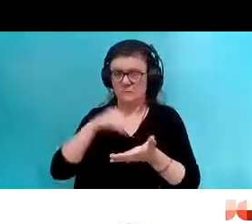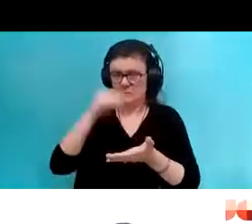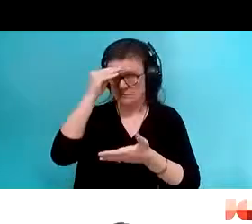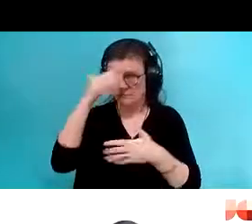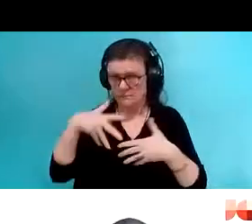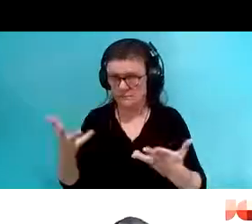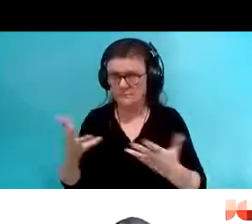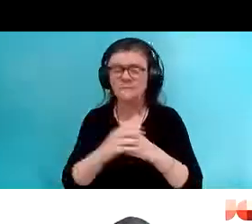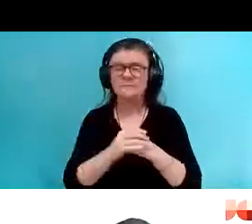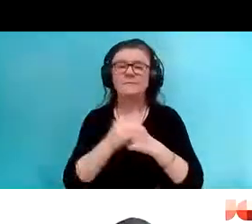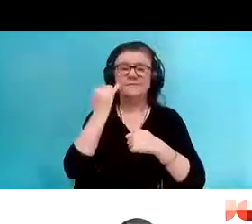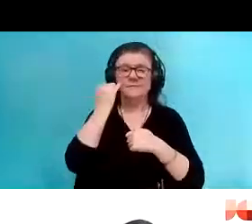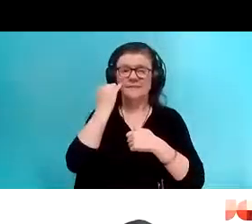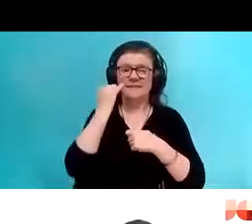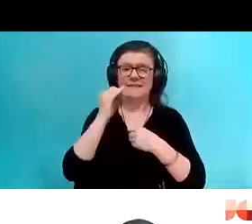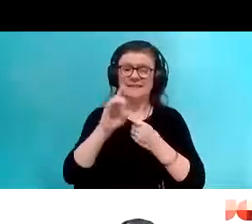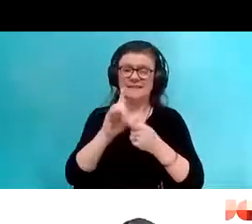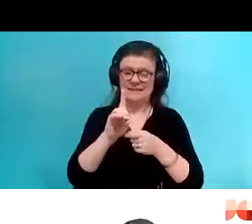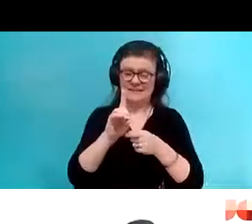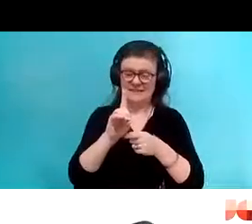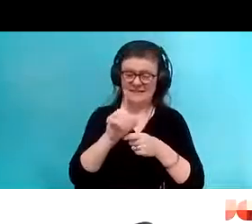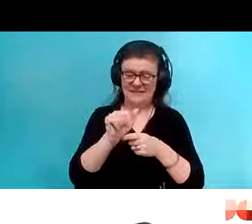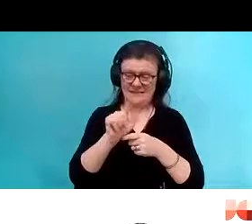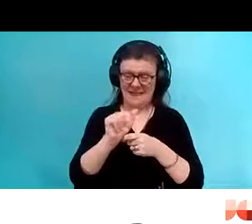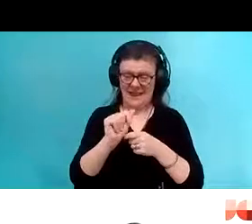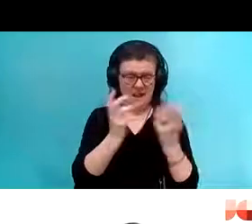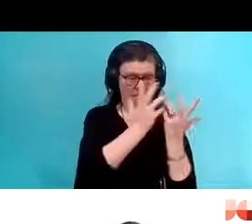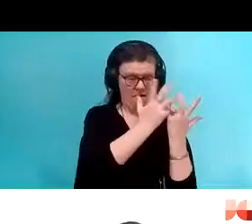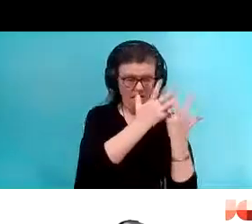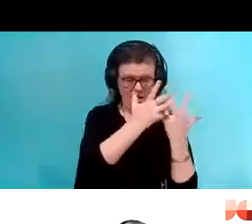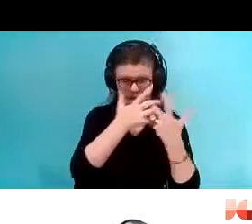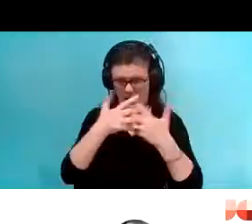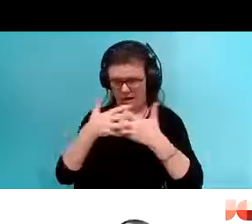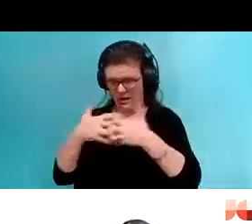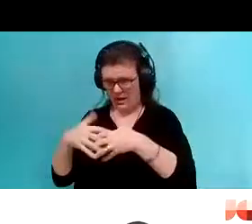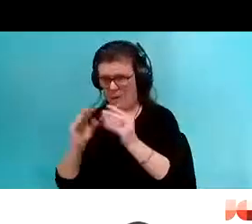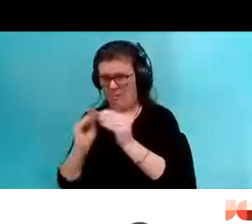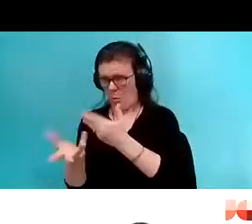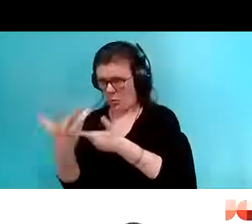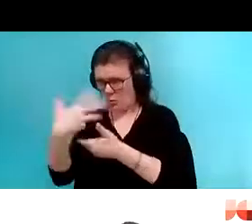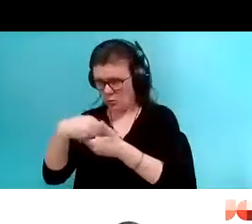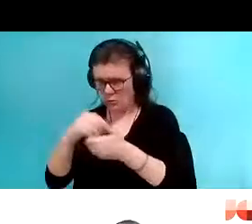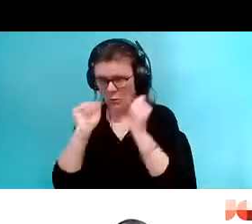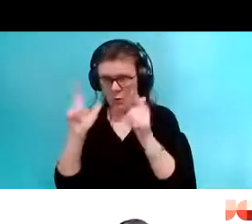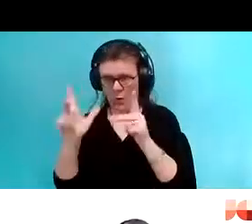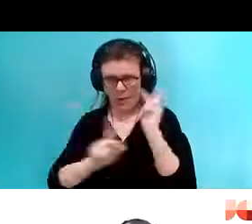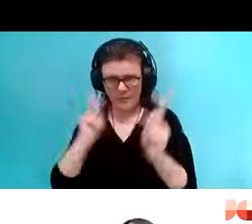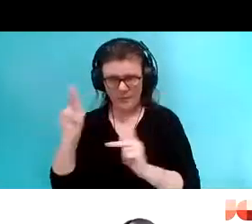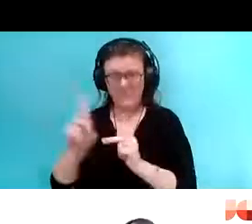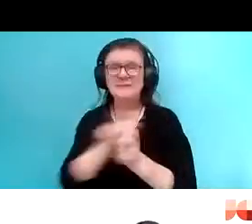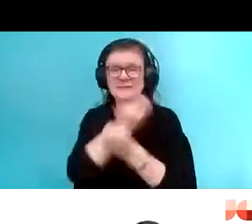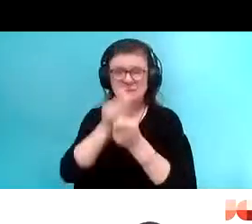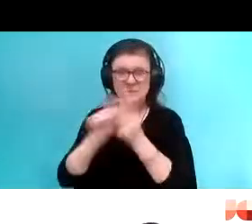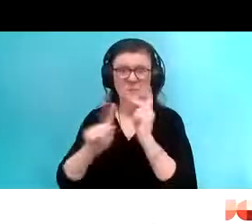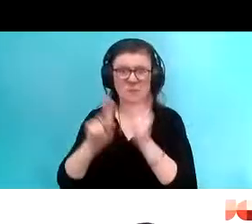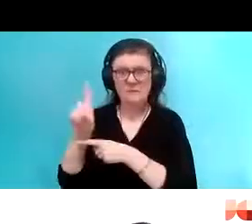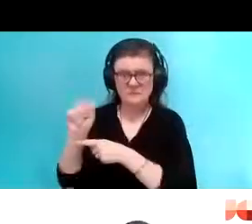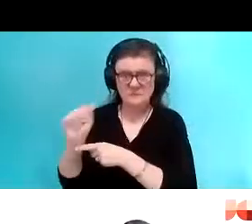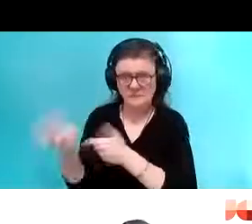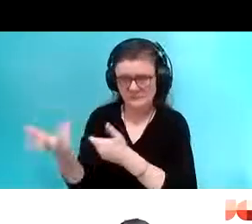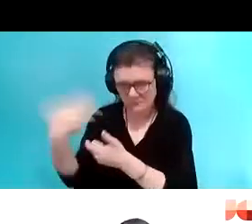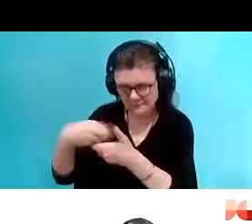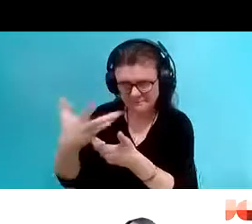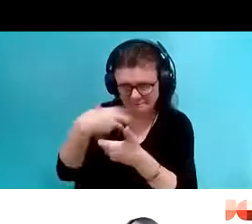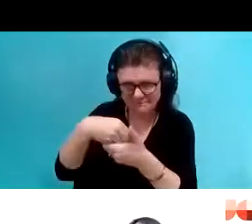make data sets join up or interoperable to ensure that they're more inclusive, coherent, and we're making the best use of data available,